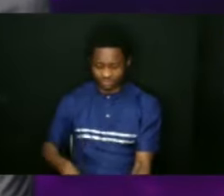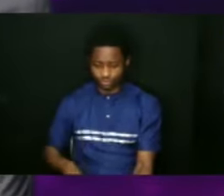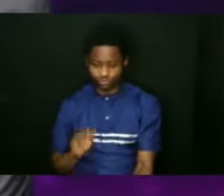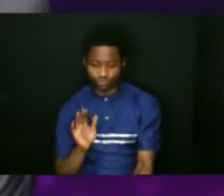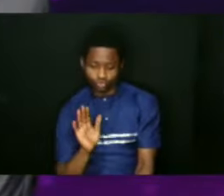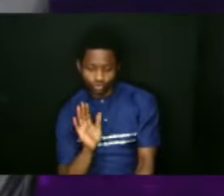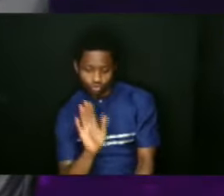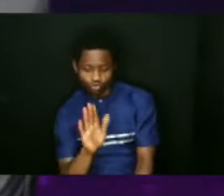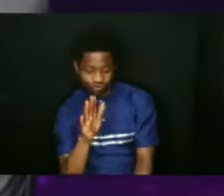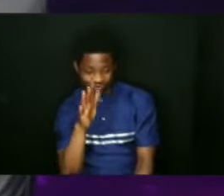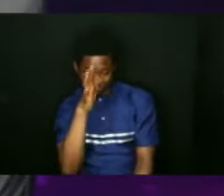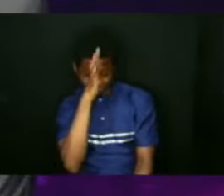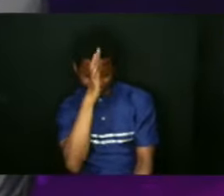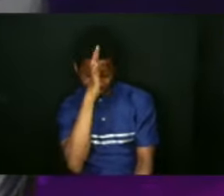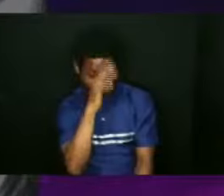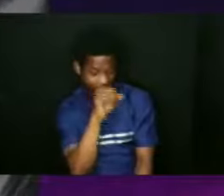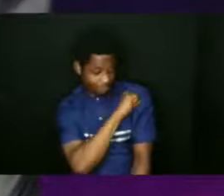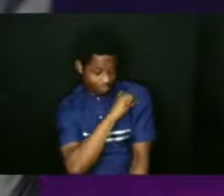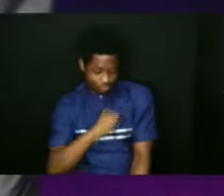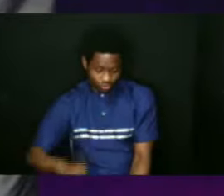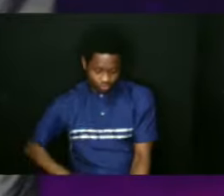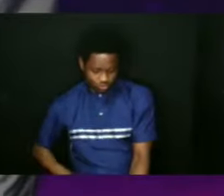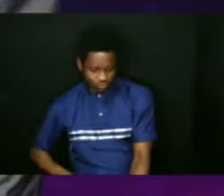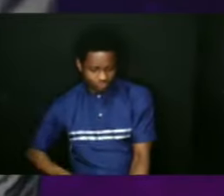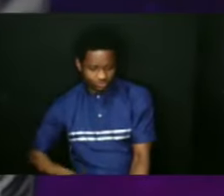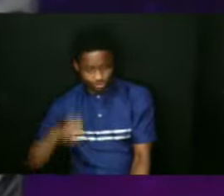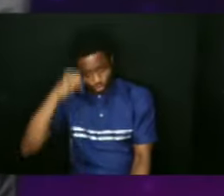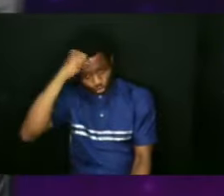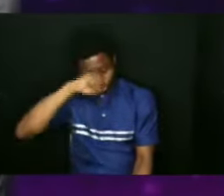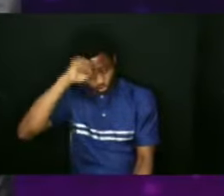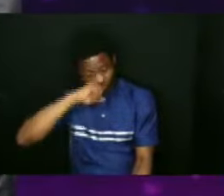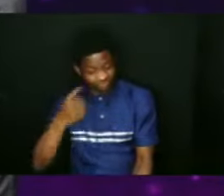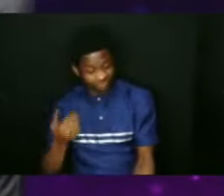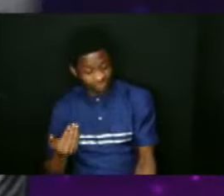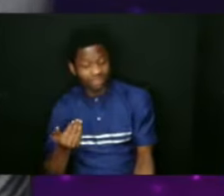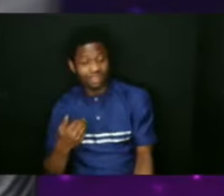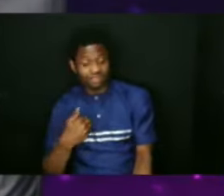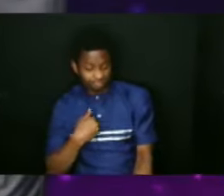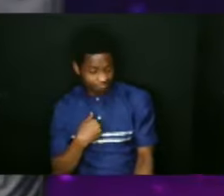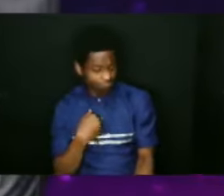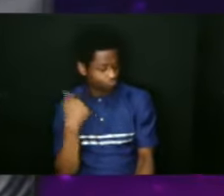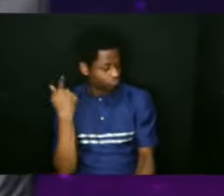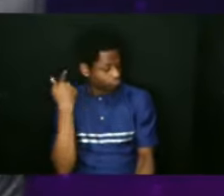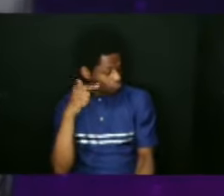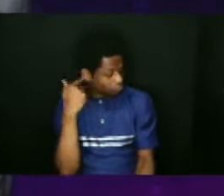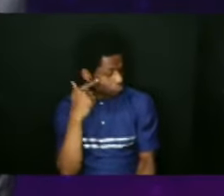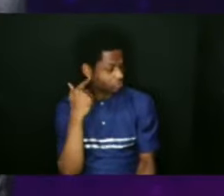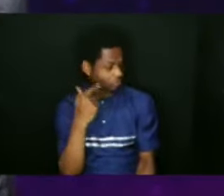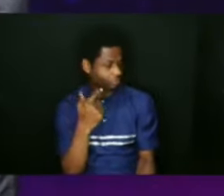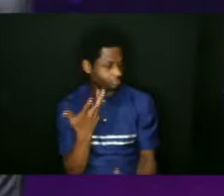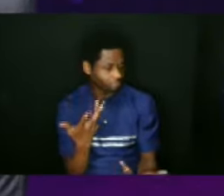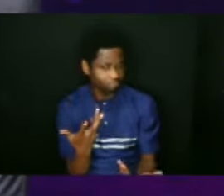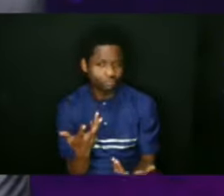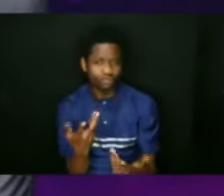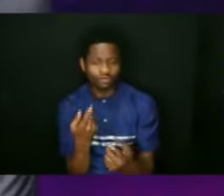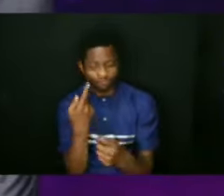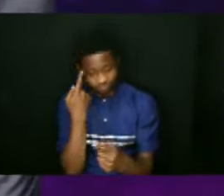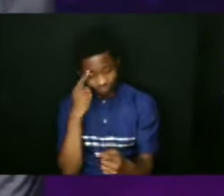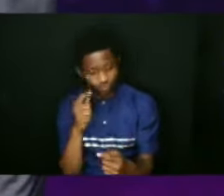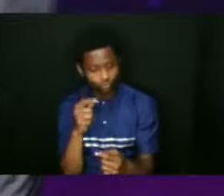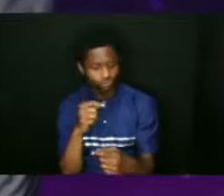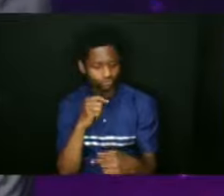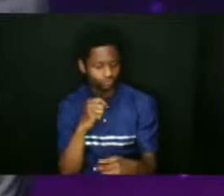Solomon wa ye no mebi te se sika echem." For the commanders and the guards who protected the entrance to the